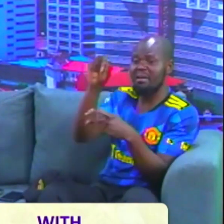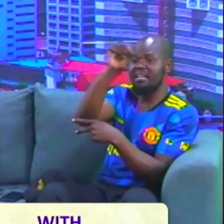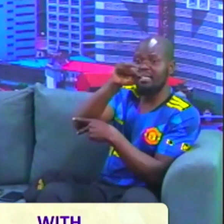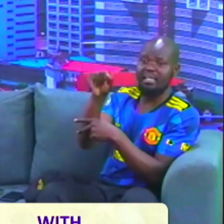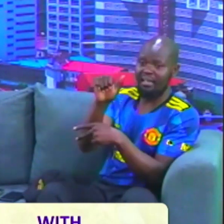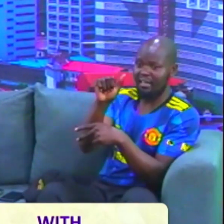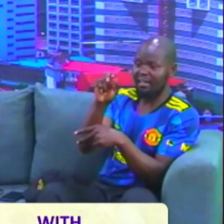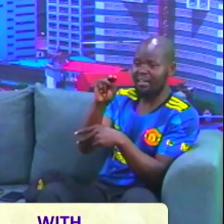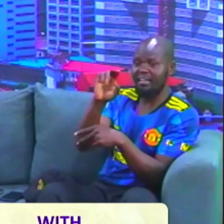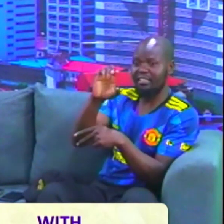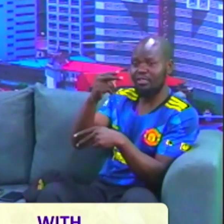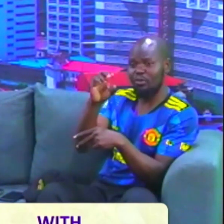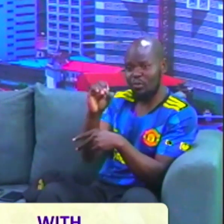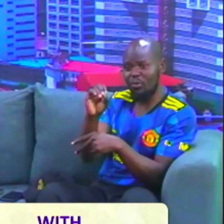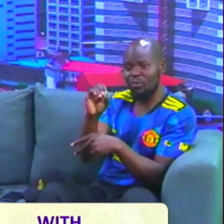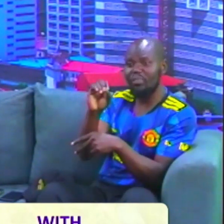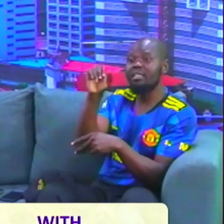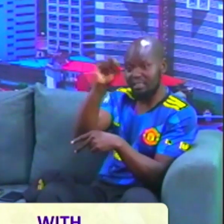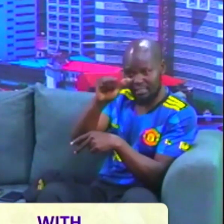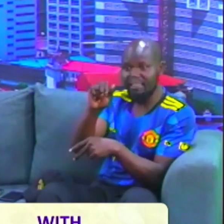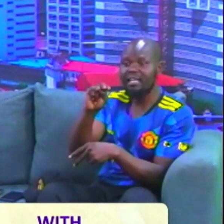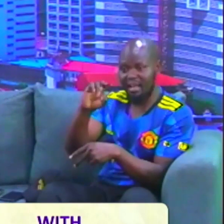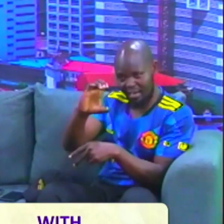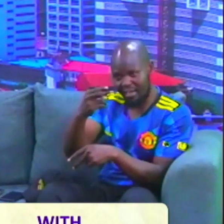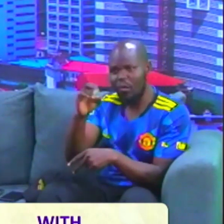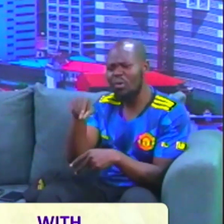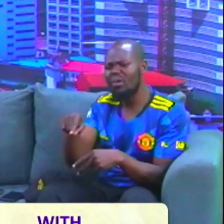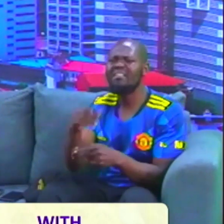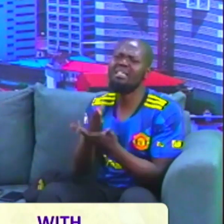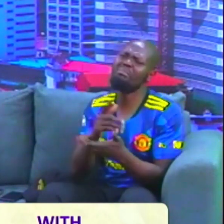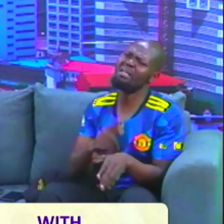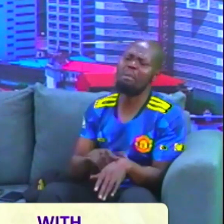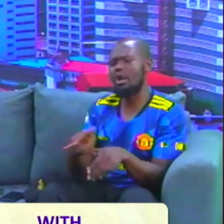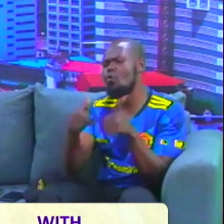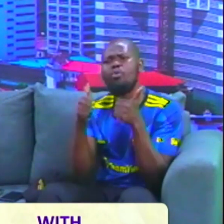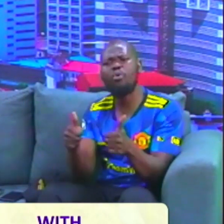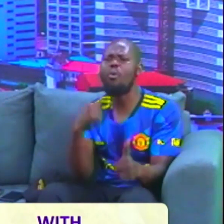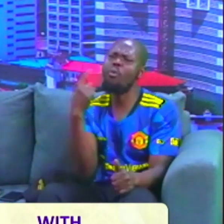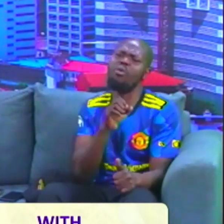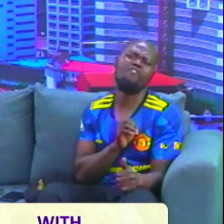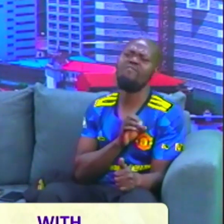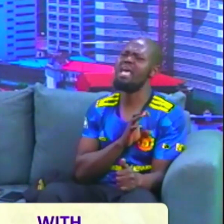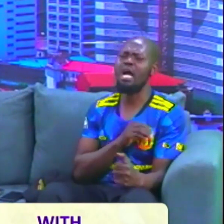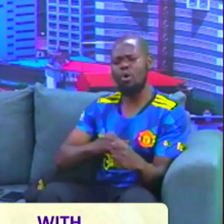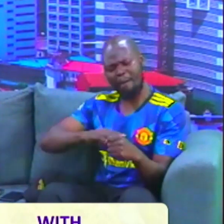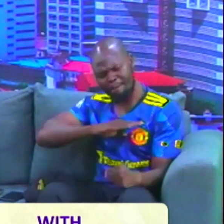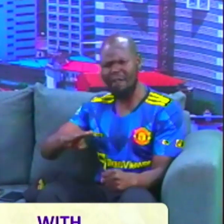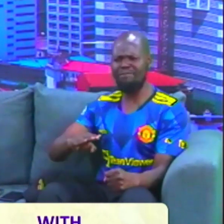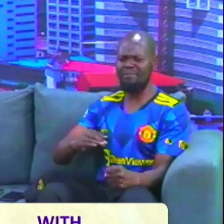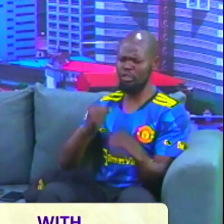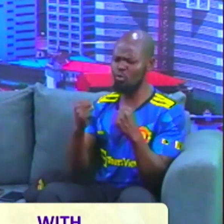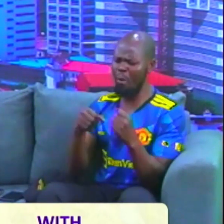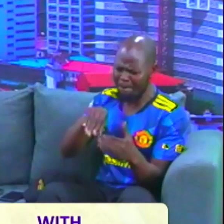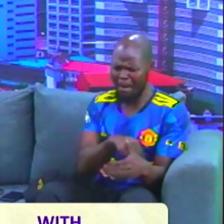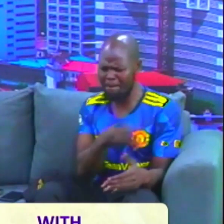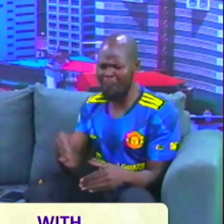Sometimes we've had challenges with Martial, with the injuries he's had. Sancho, yes. Sancho